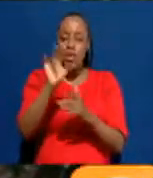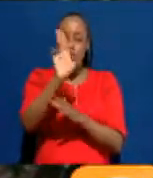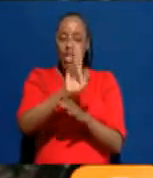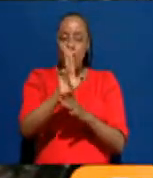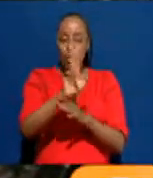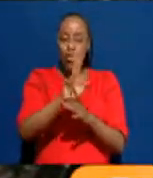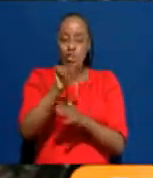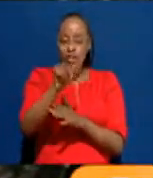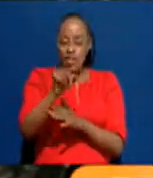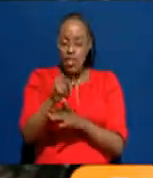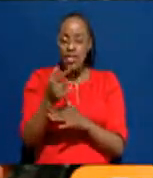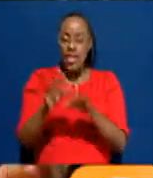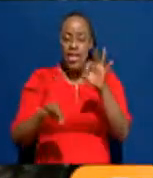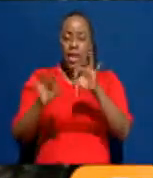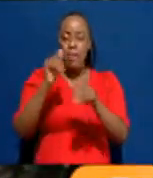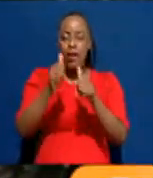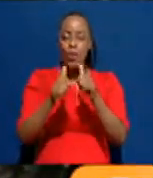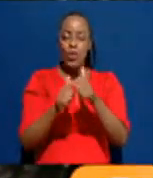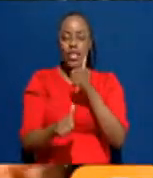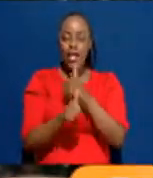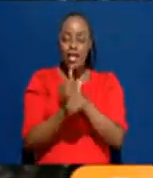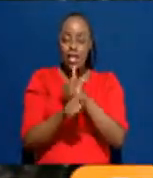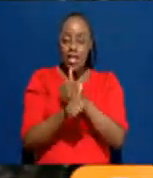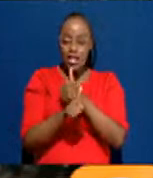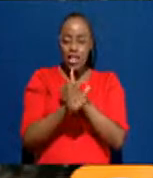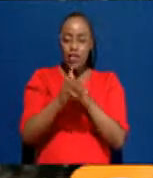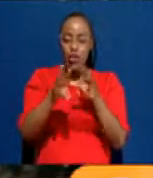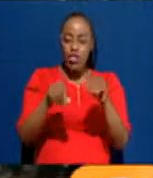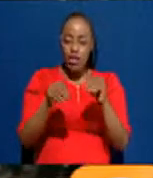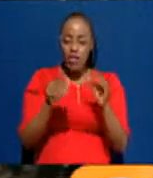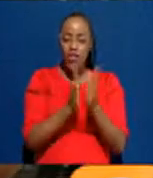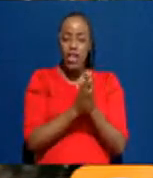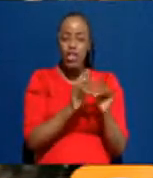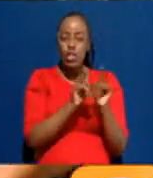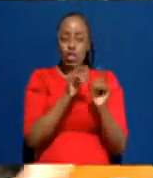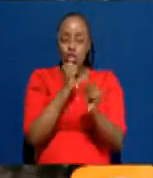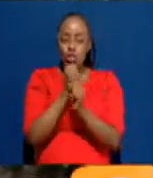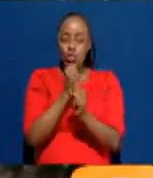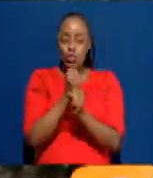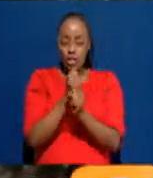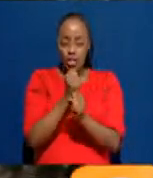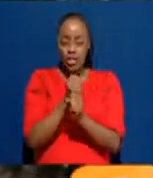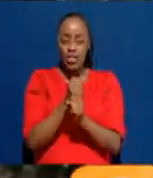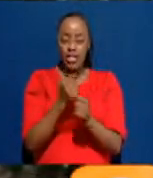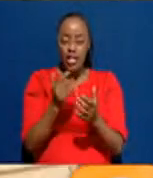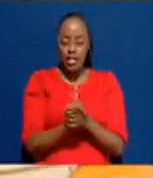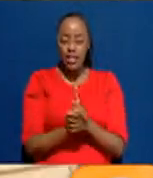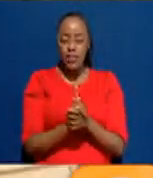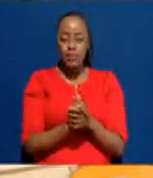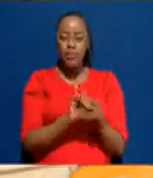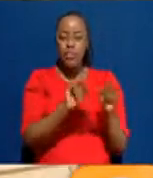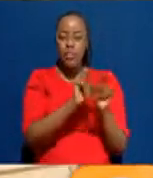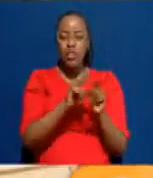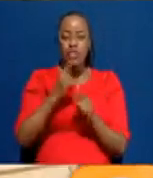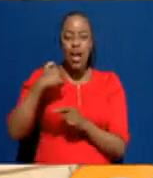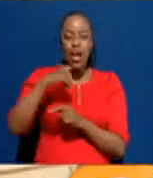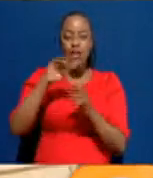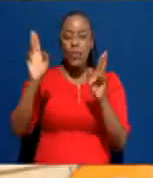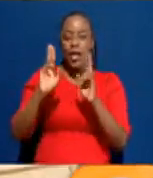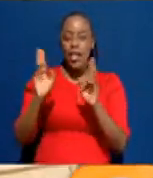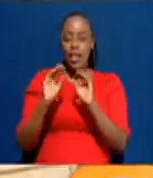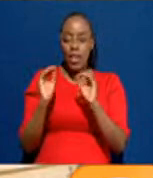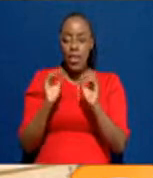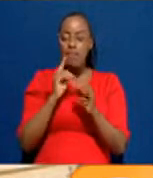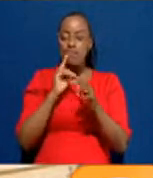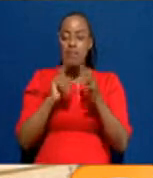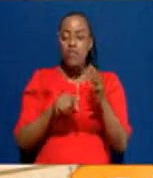these synthetic chemicals that are harmful to the environment has also contributed to greenhouse gas emission. We are not really saying